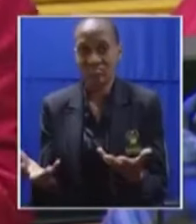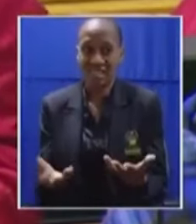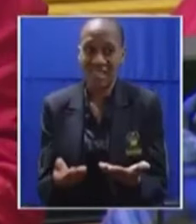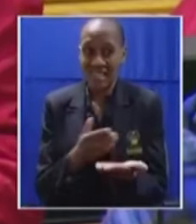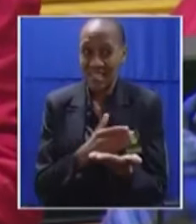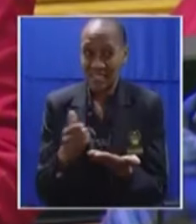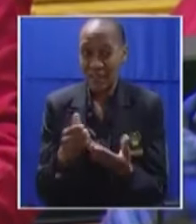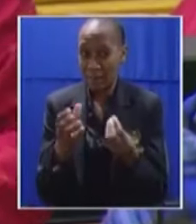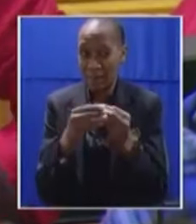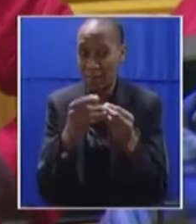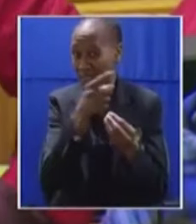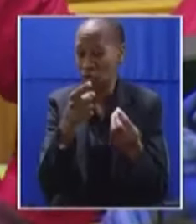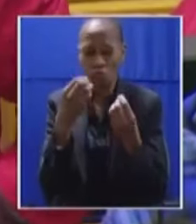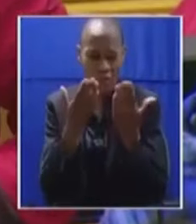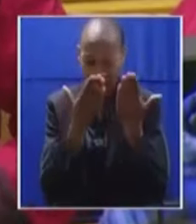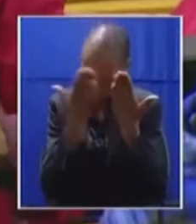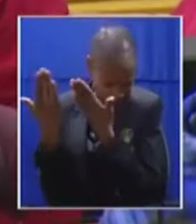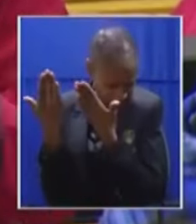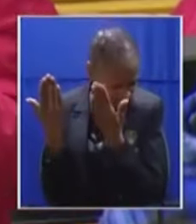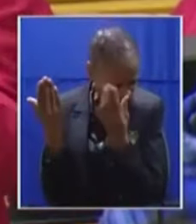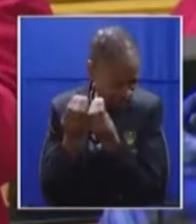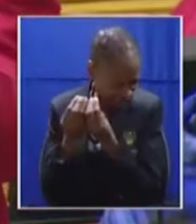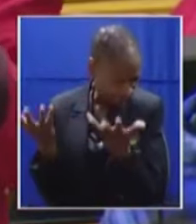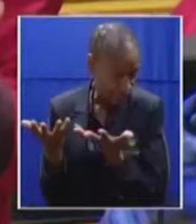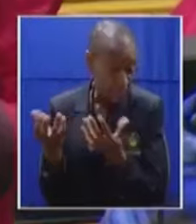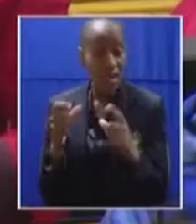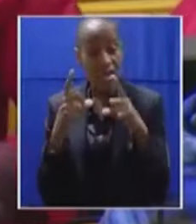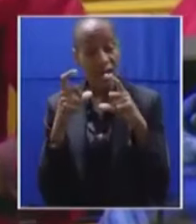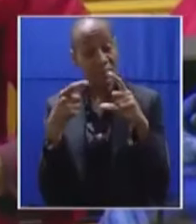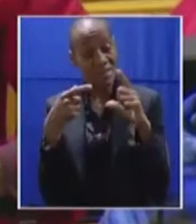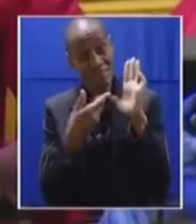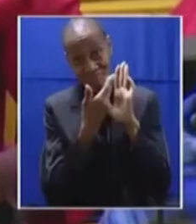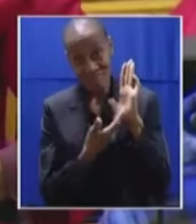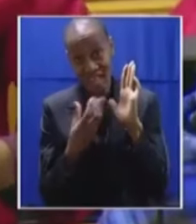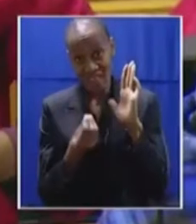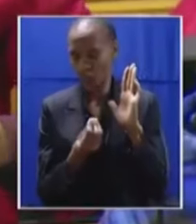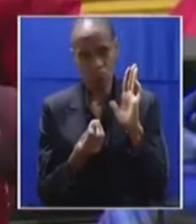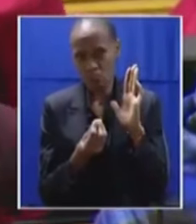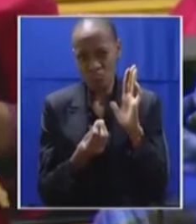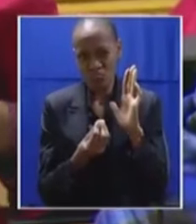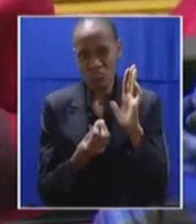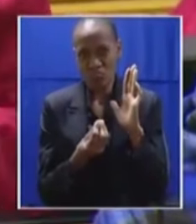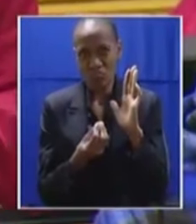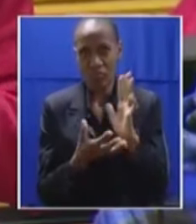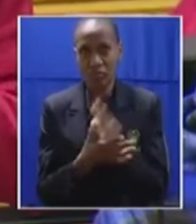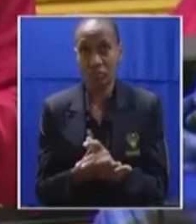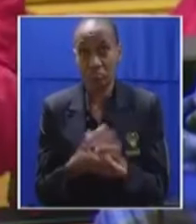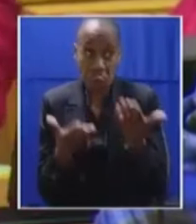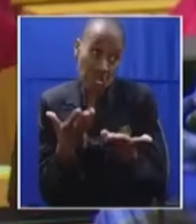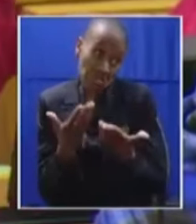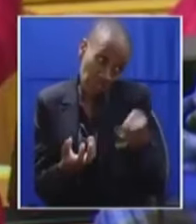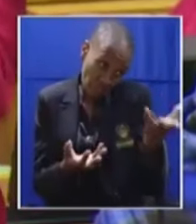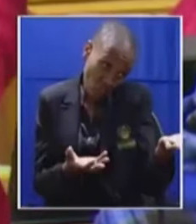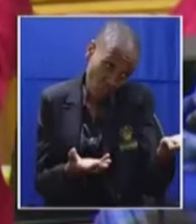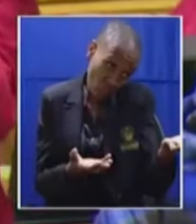embarrassing activities it doesn't have a camera. It can't even be hacked, this phone. Can I come maybe give it to